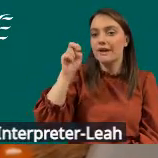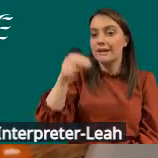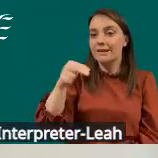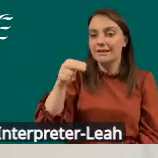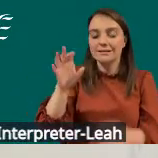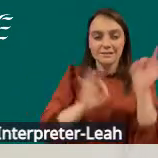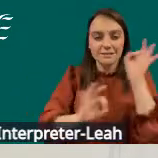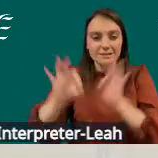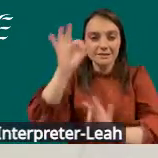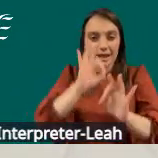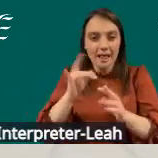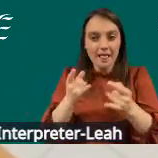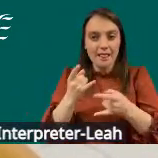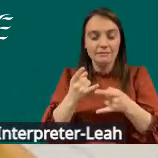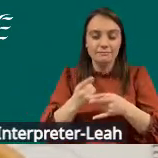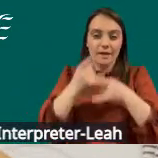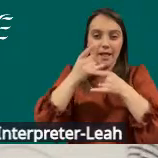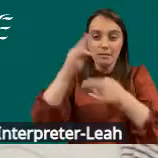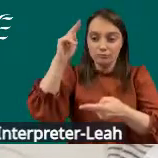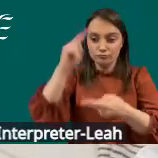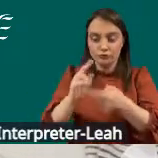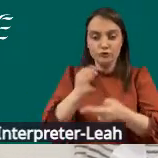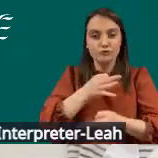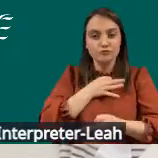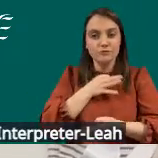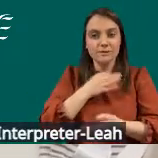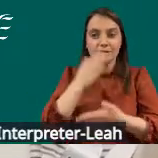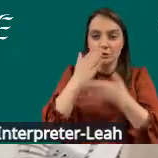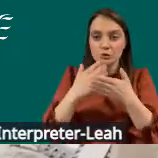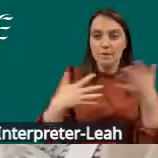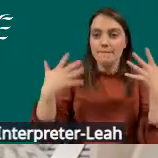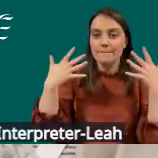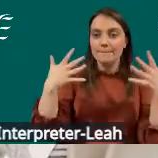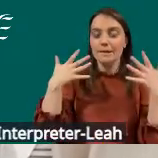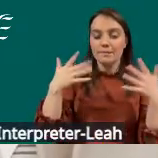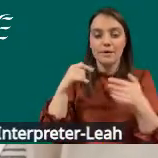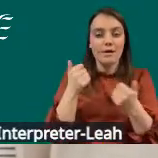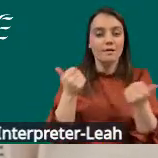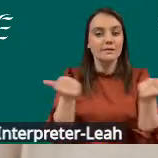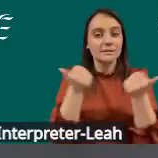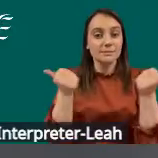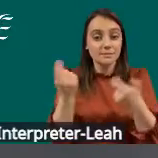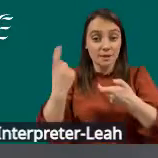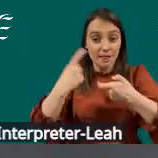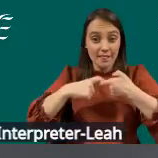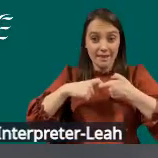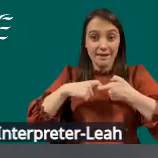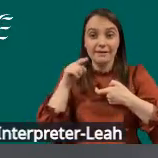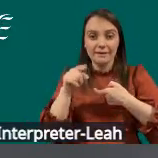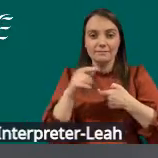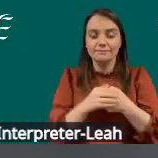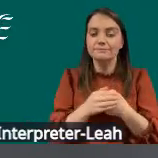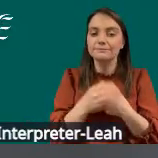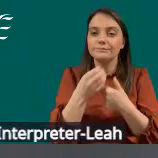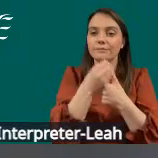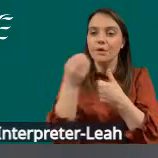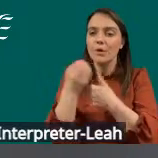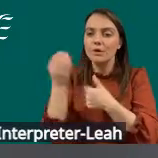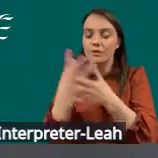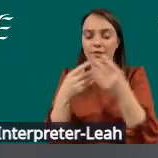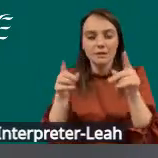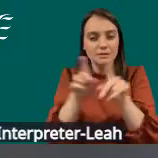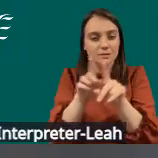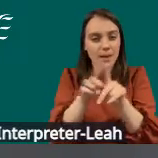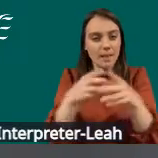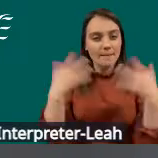these risks and some of the menopause symptoms. Here's a link to that previous video. Along with other factors, menopause is